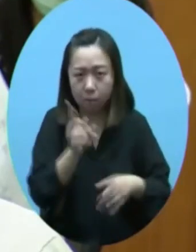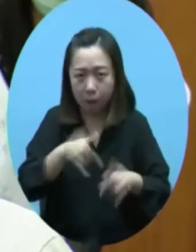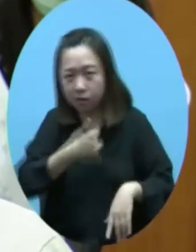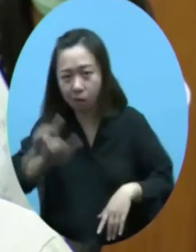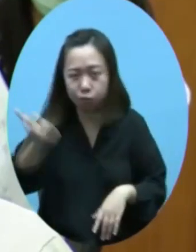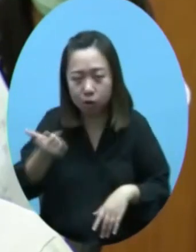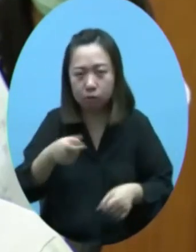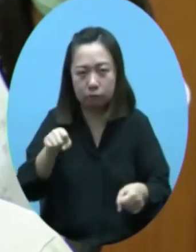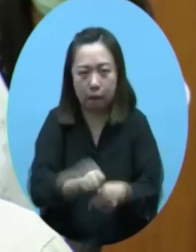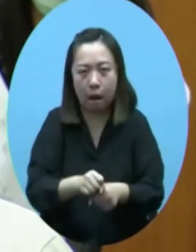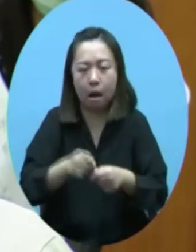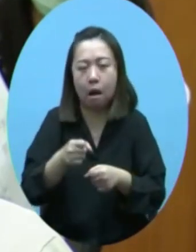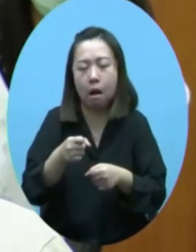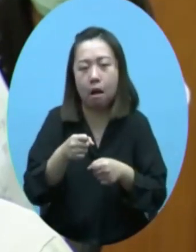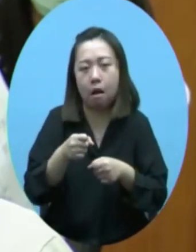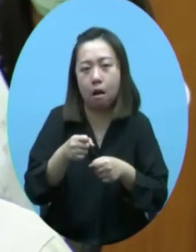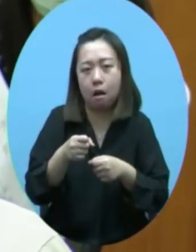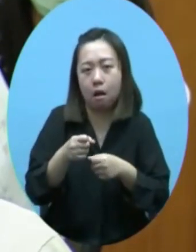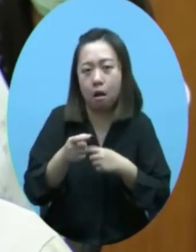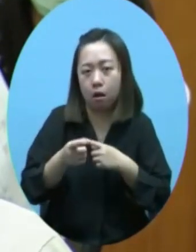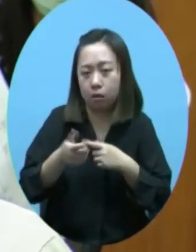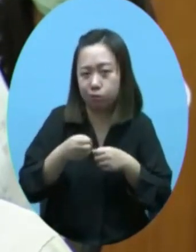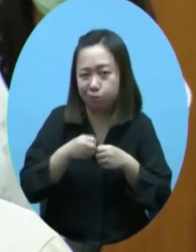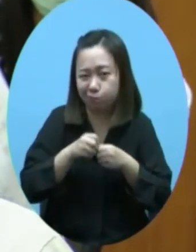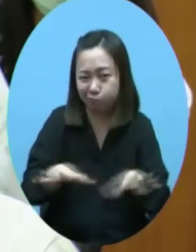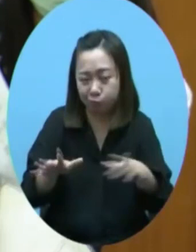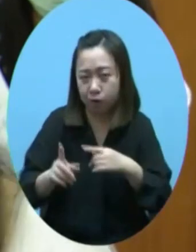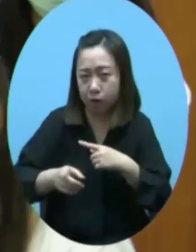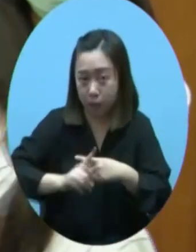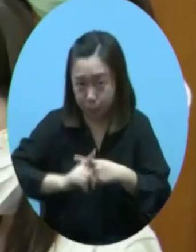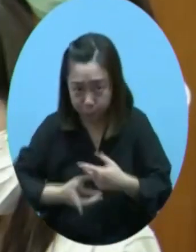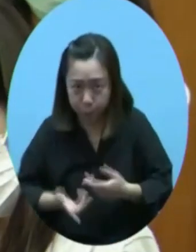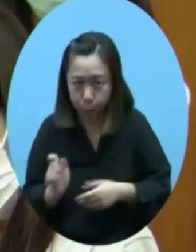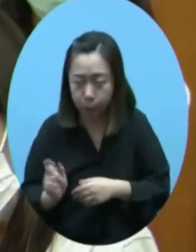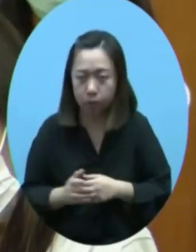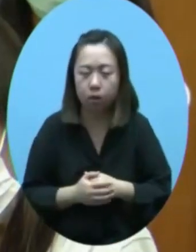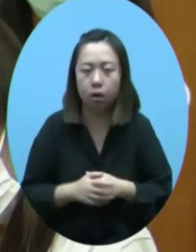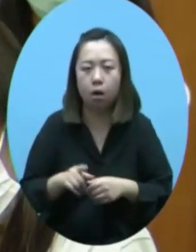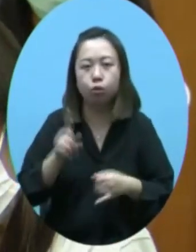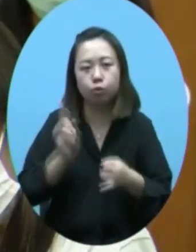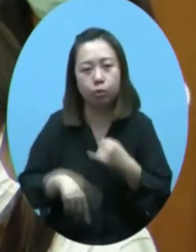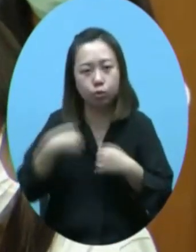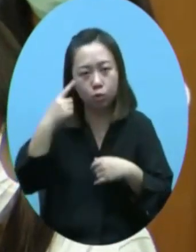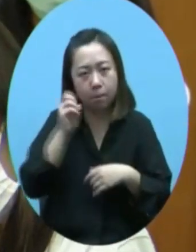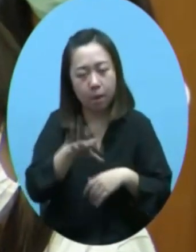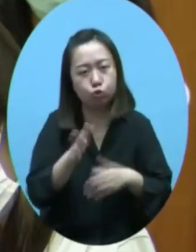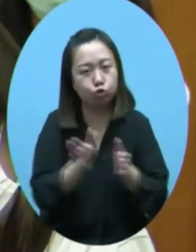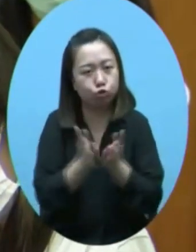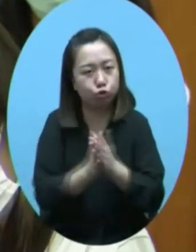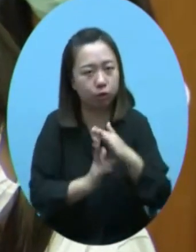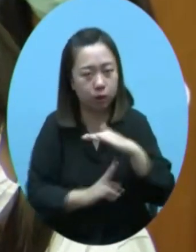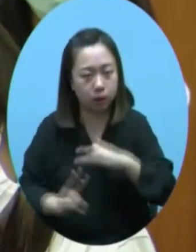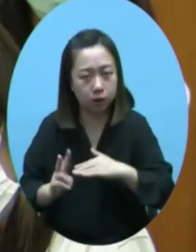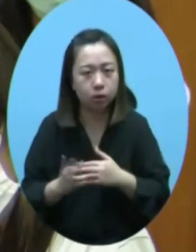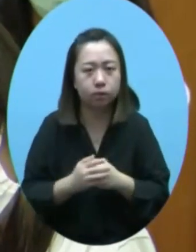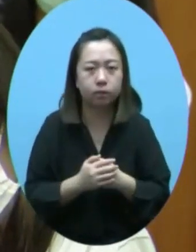before being confirmed with the virus. So if these people are let go, would that increase the risk to the community? And then